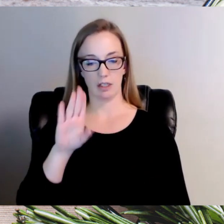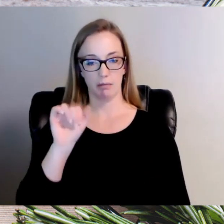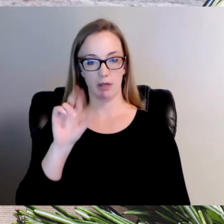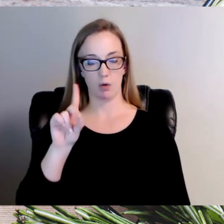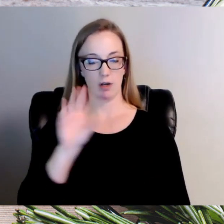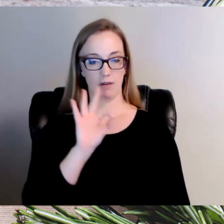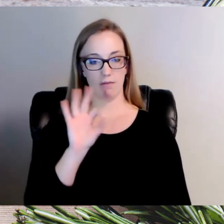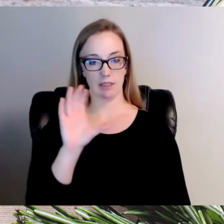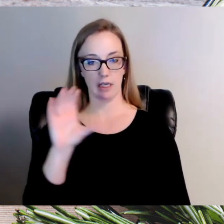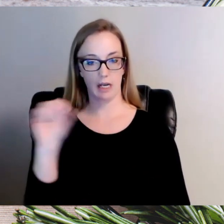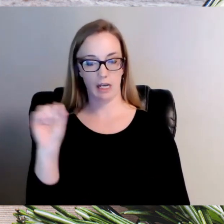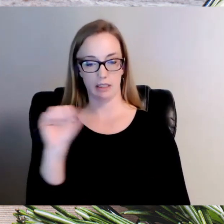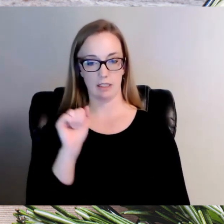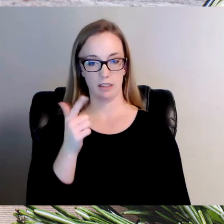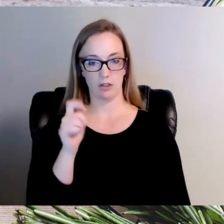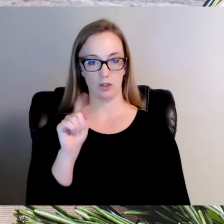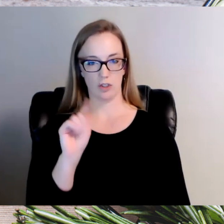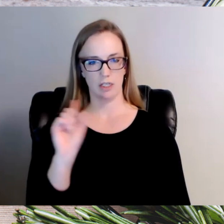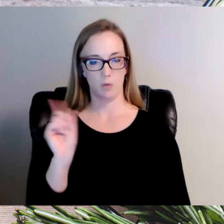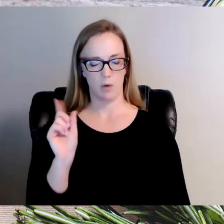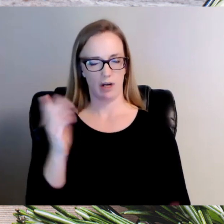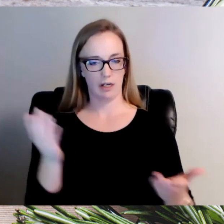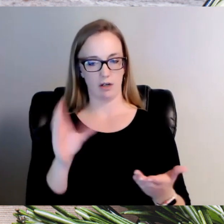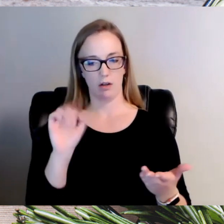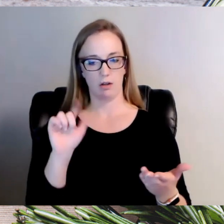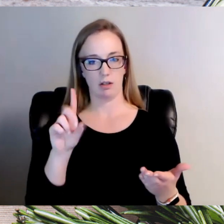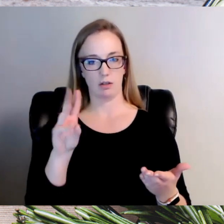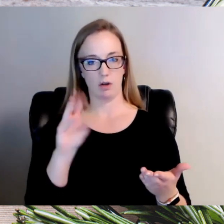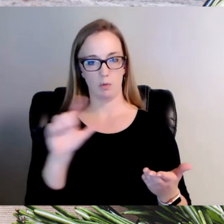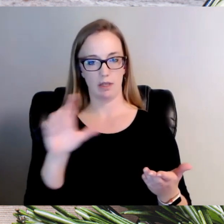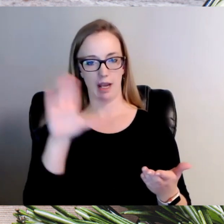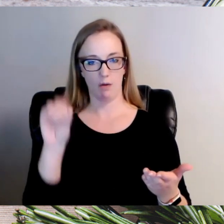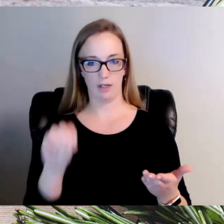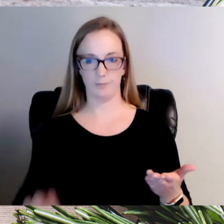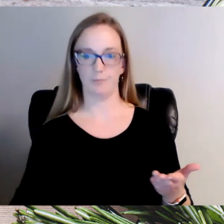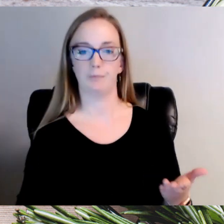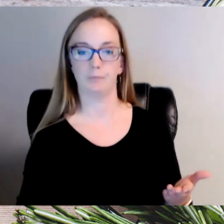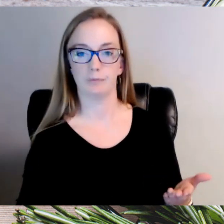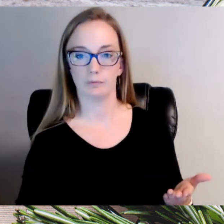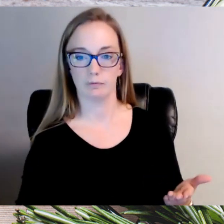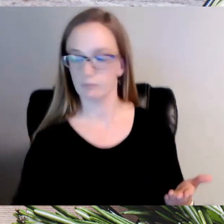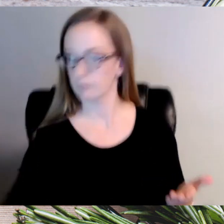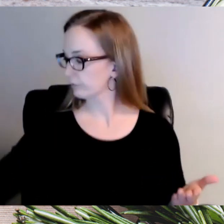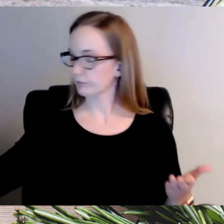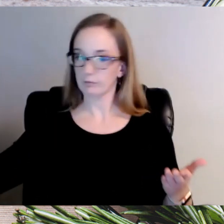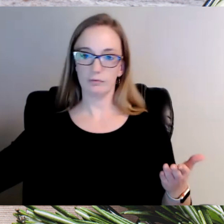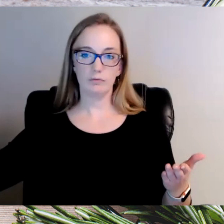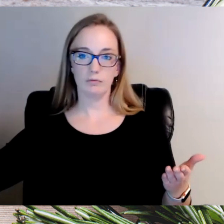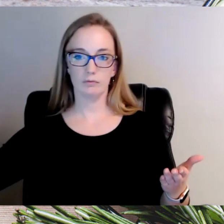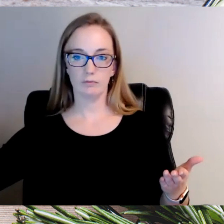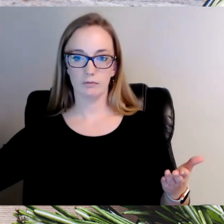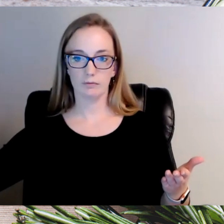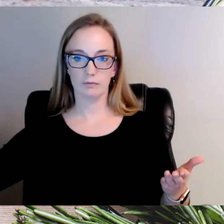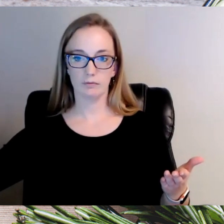Consumer Sciences Agent at the Caldwell County Extension Office. And I'm excited to share with you our chicken and Brussels sprouts